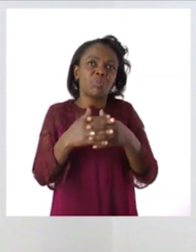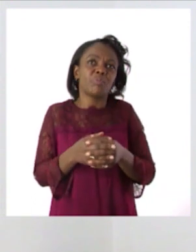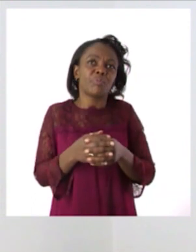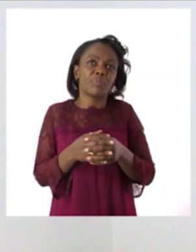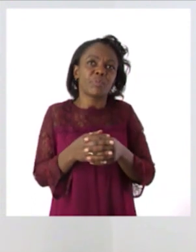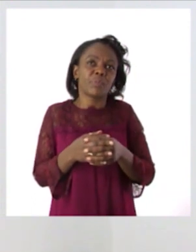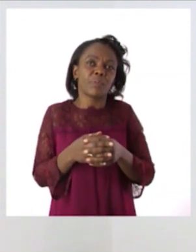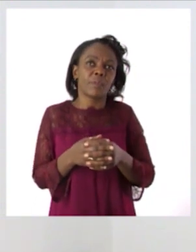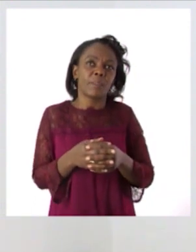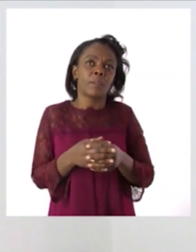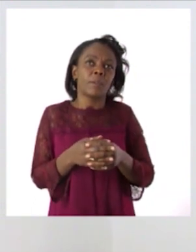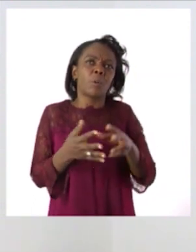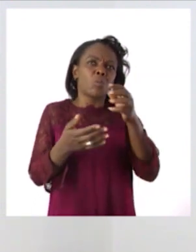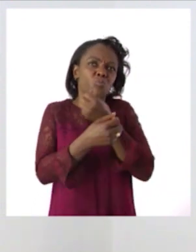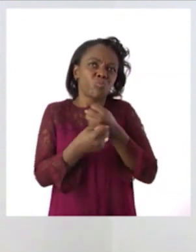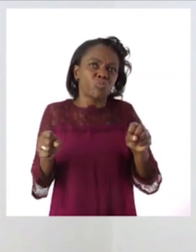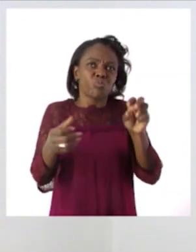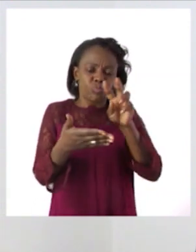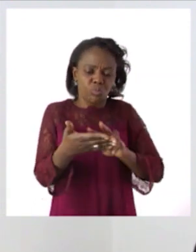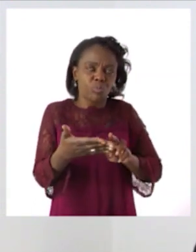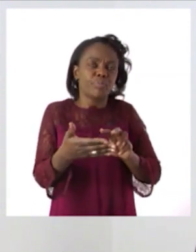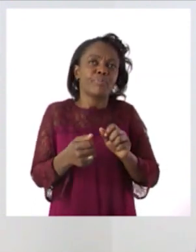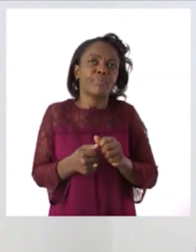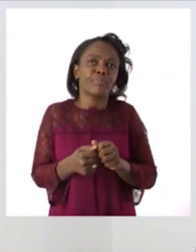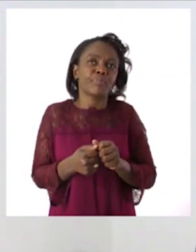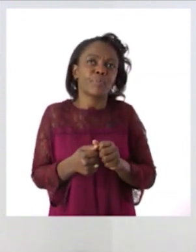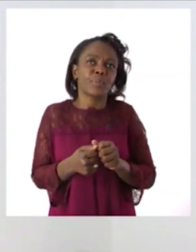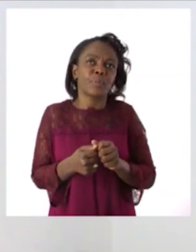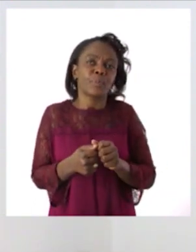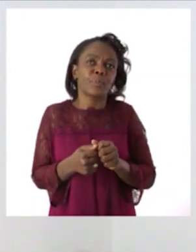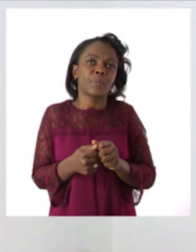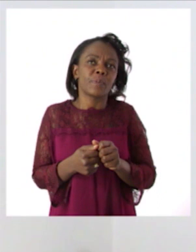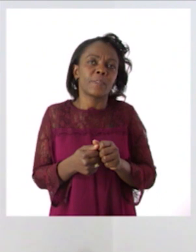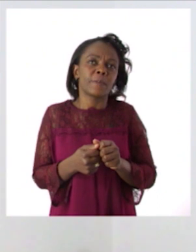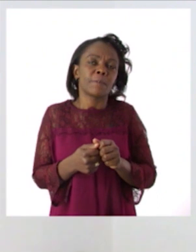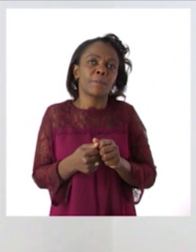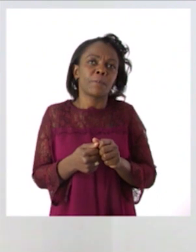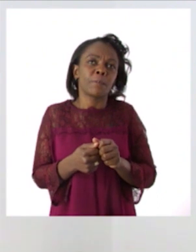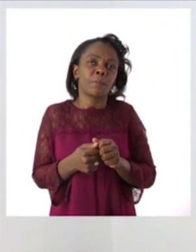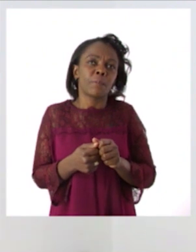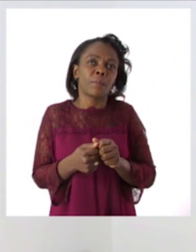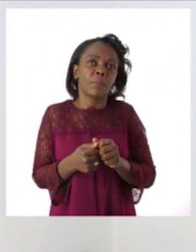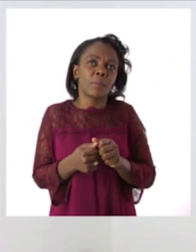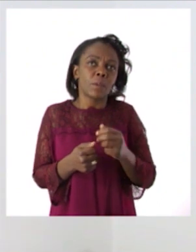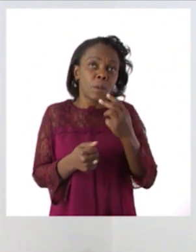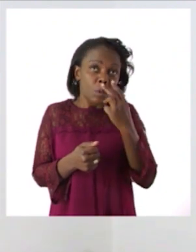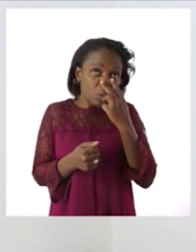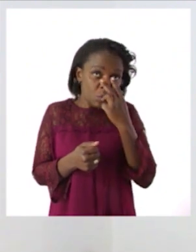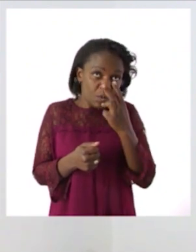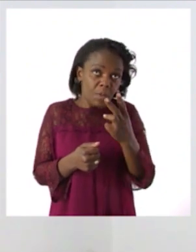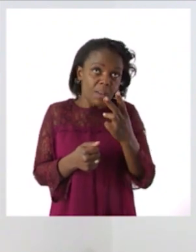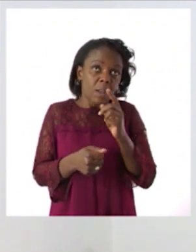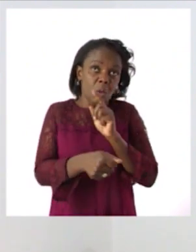just make sense when you read it. You can't read it. Even when I try to read it, it doesn't really make sense. So you have now to